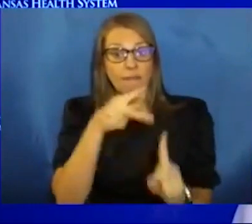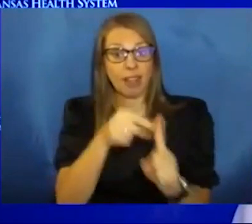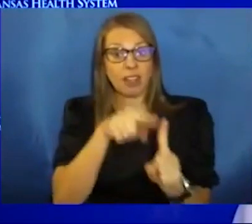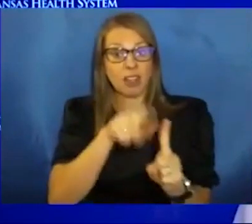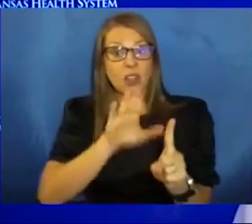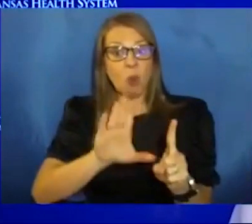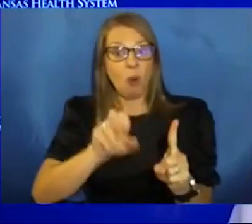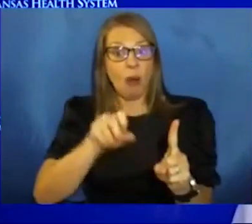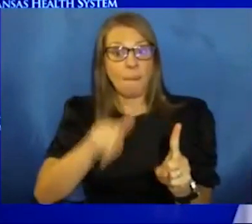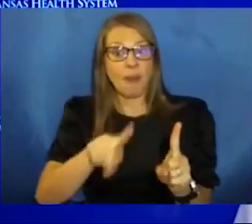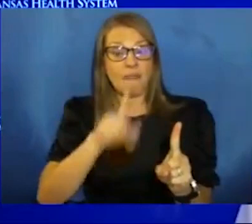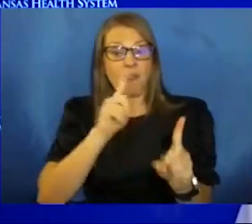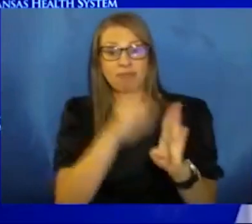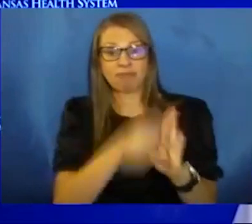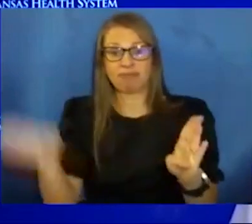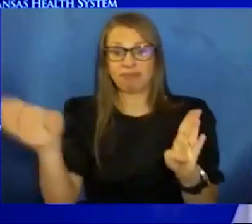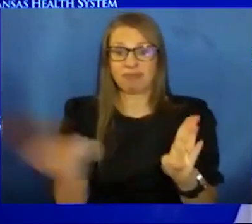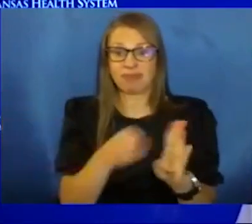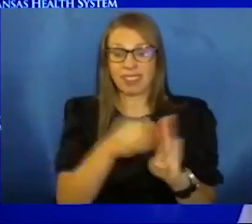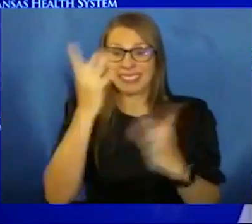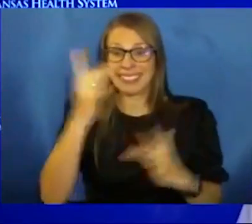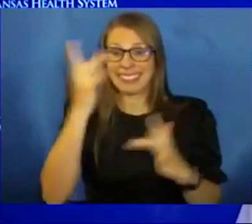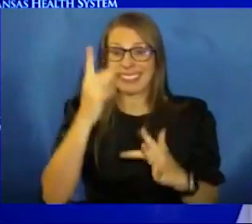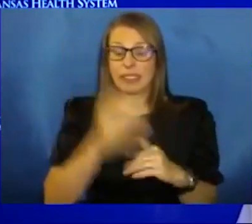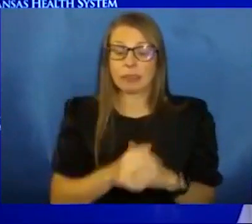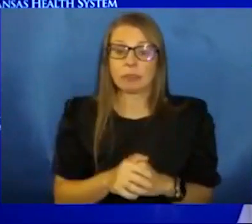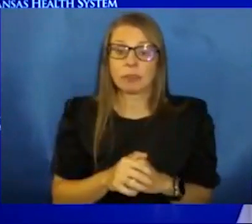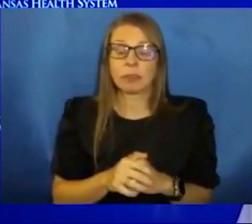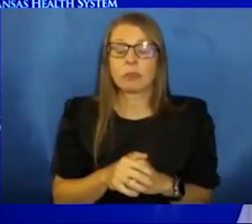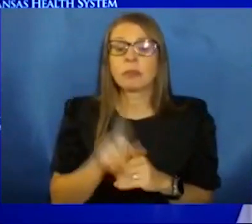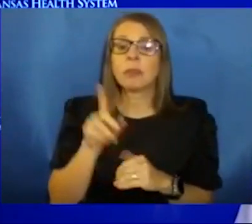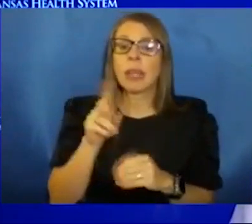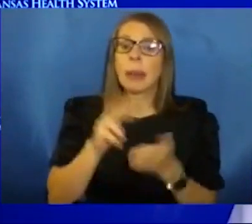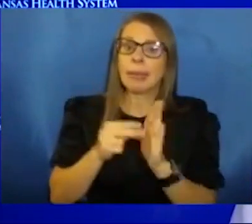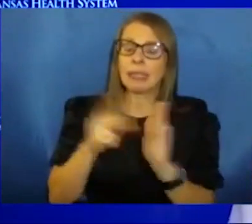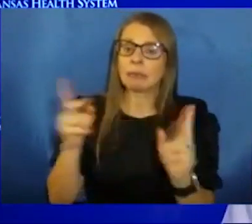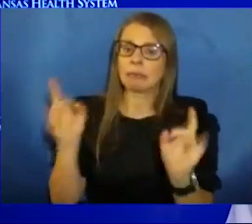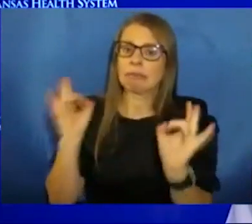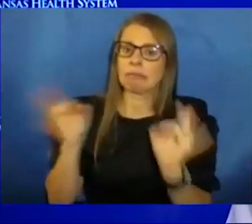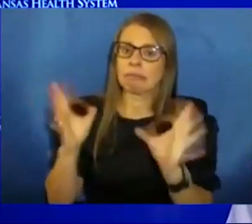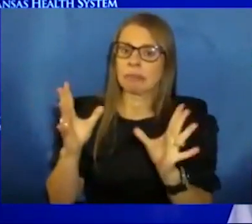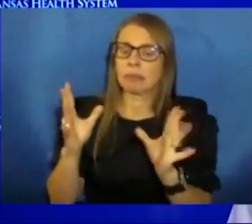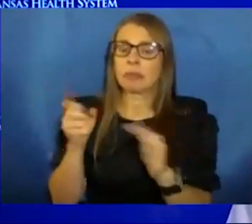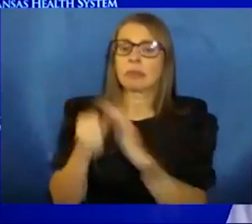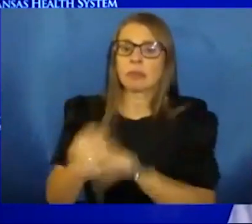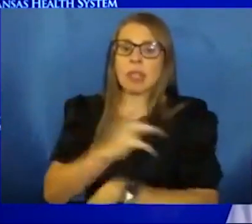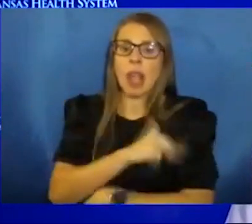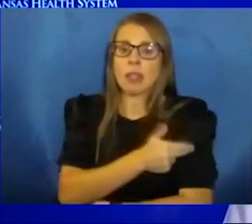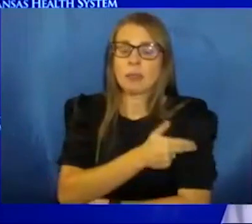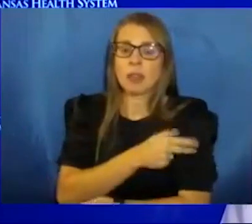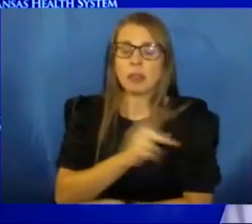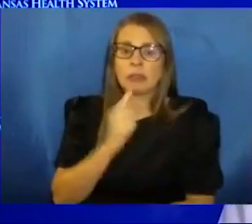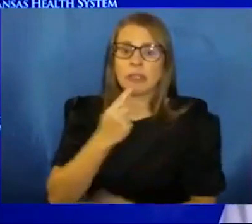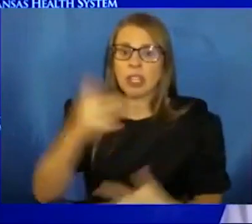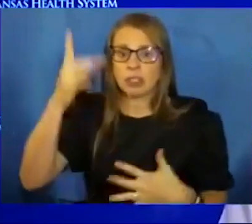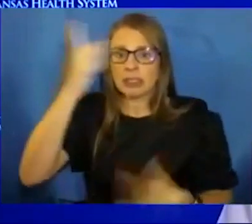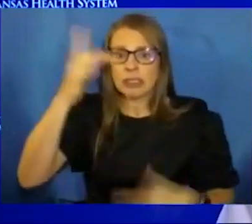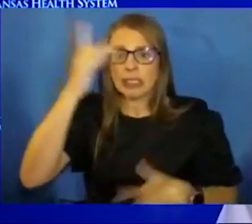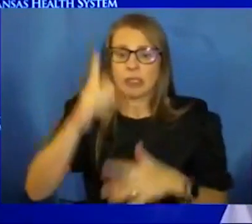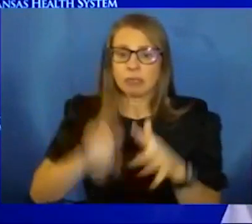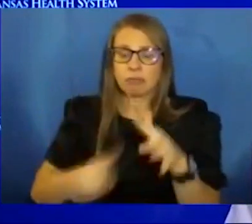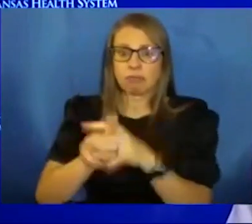and or going to the hospital? What we have seen, and kind of what I kind of brought up a little bit earlier on, is that we still see that if you're